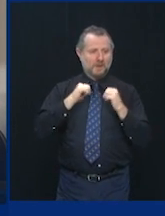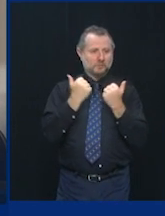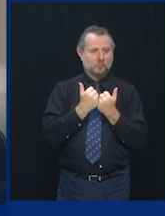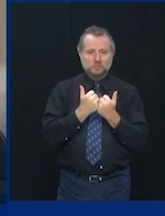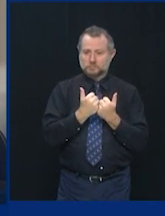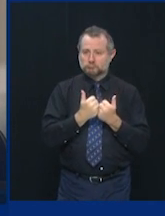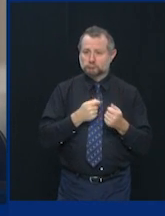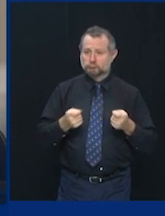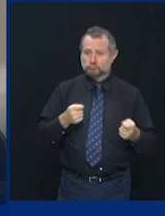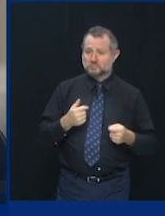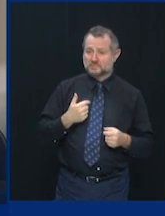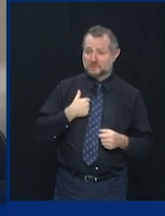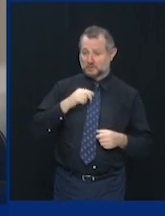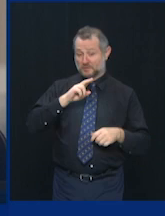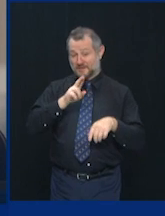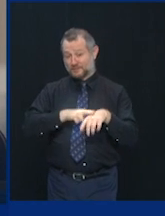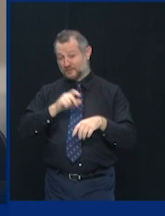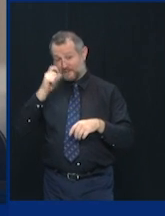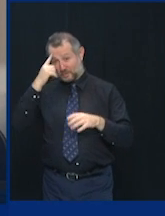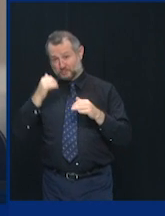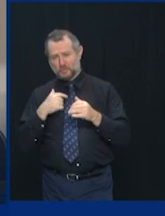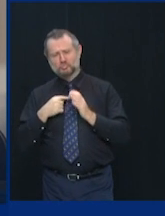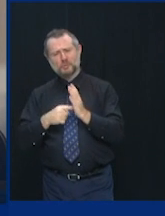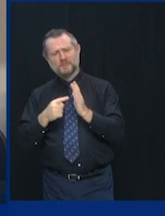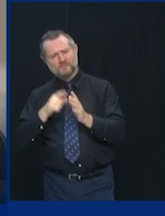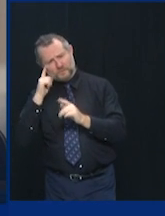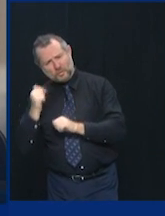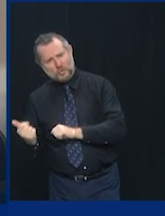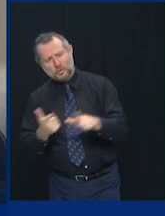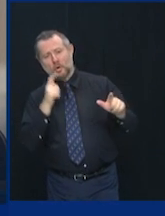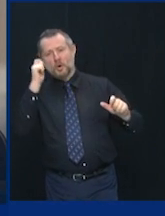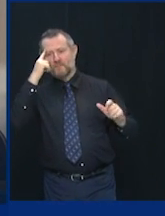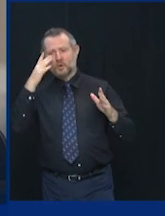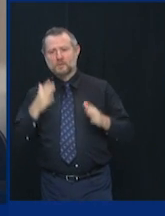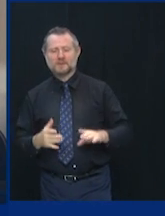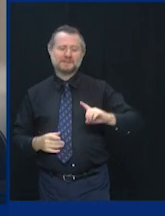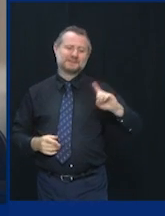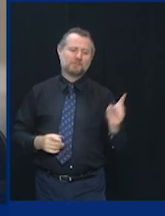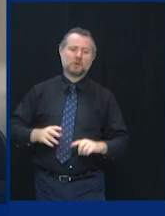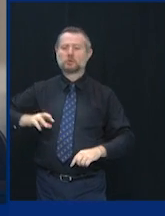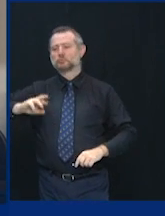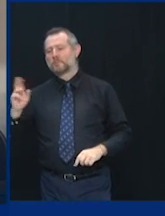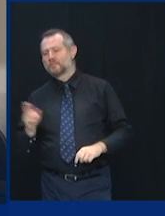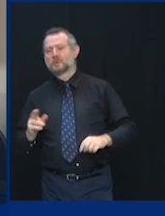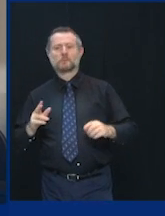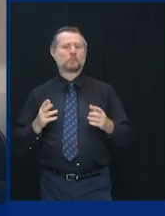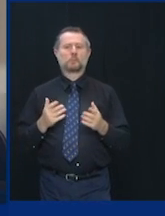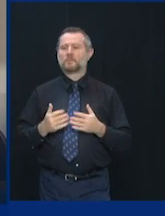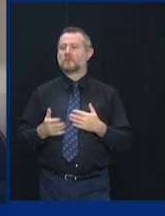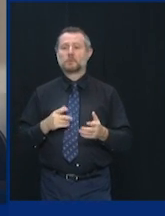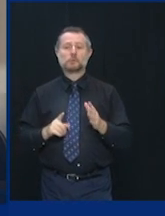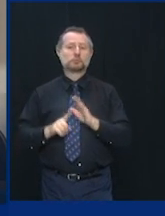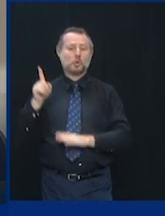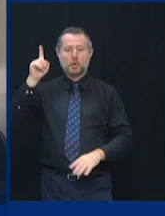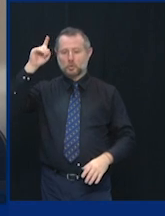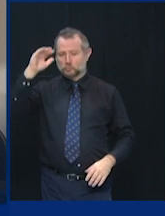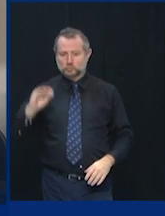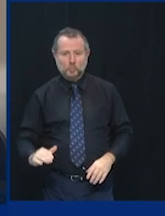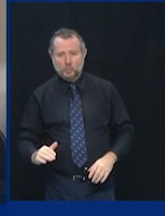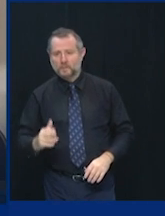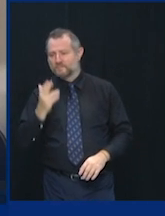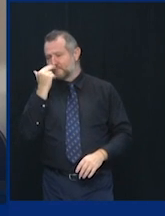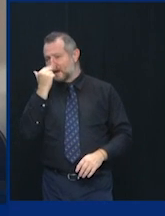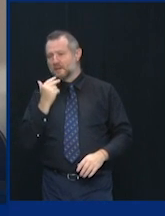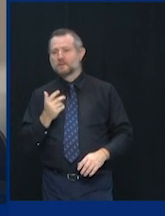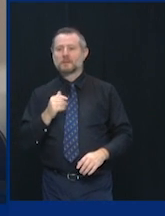Governors Association represents all governors in the state, Democratic governors, Republican governors, tall governors, short governors, funny governors, dry sense